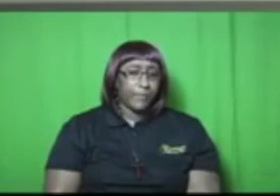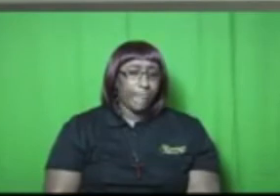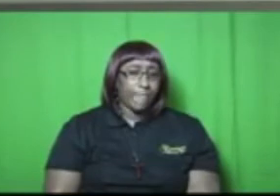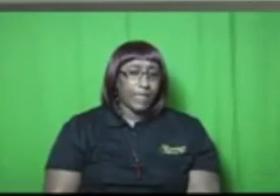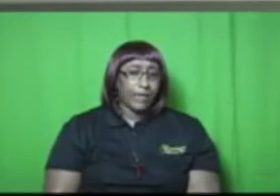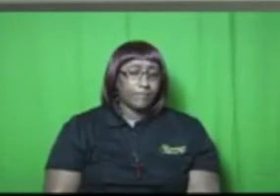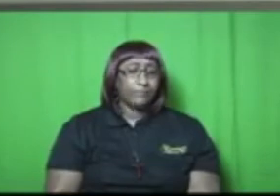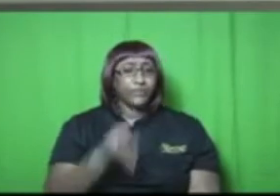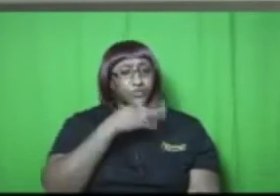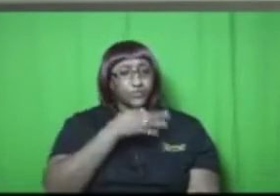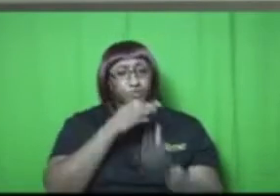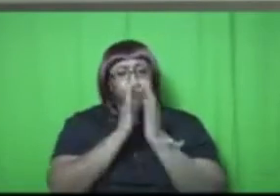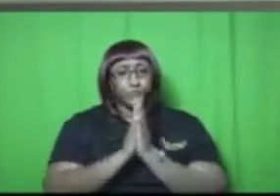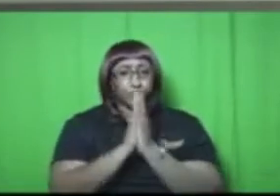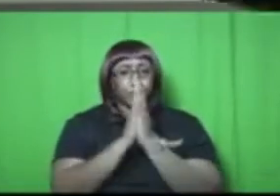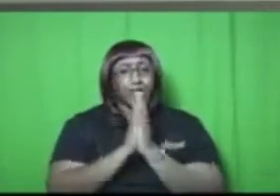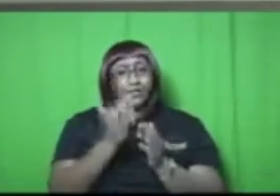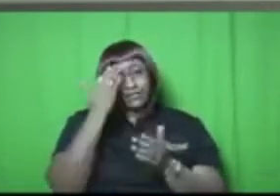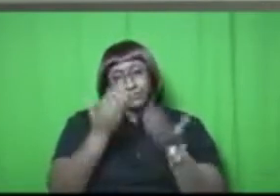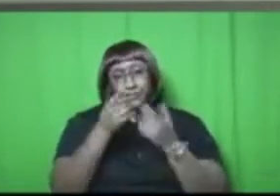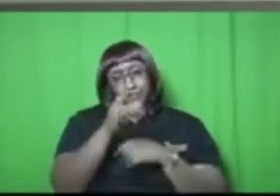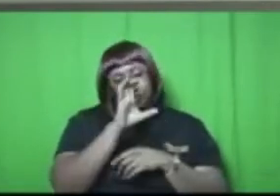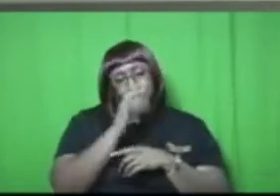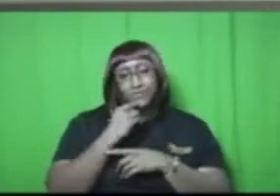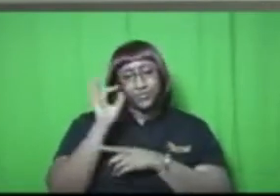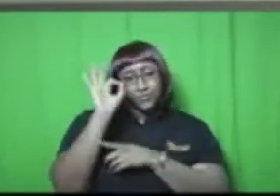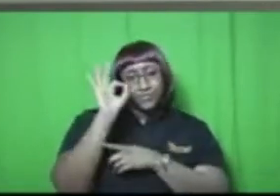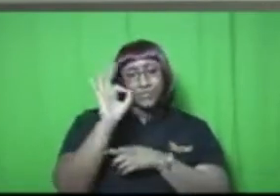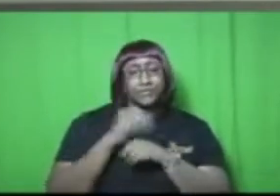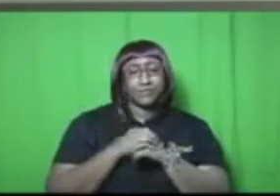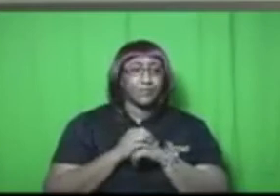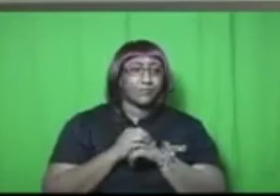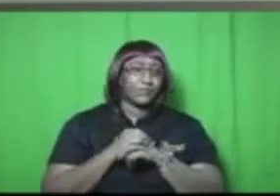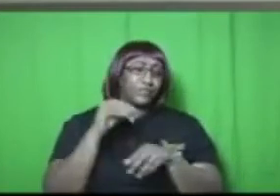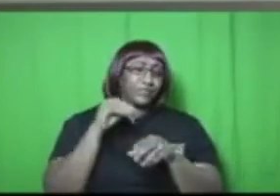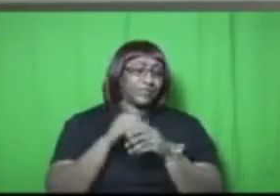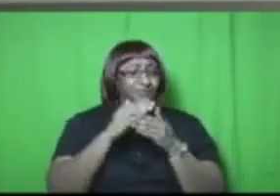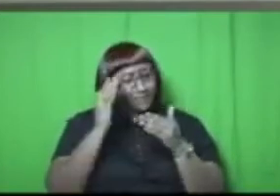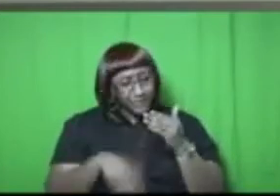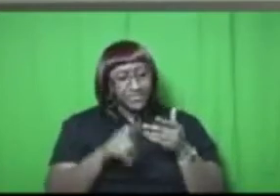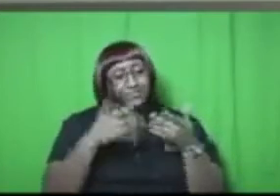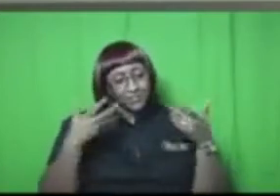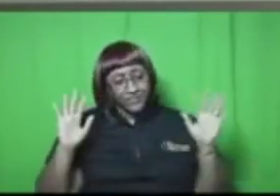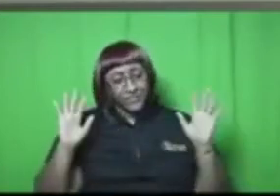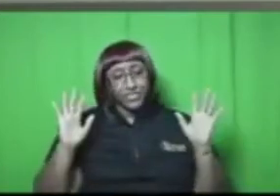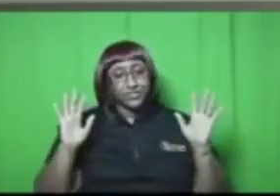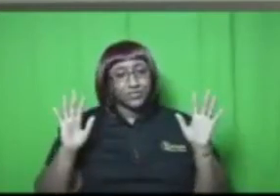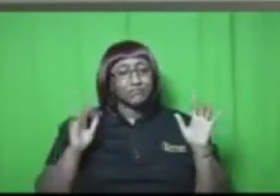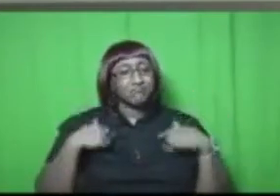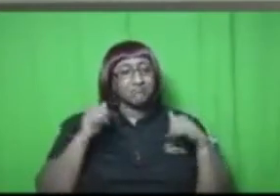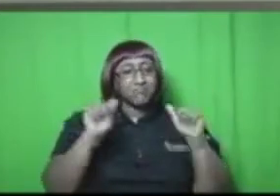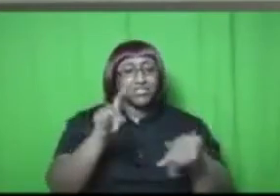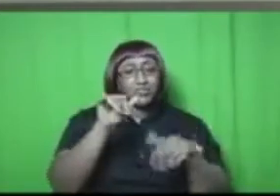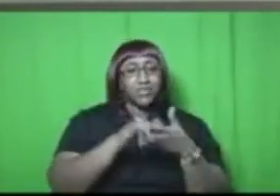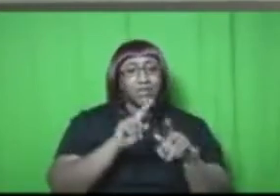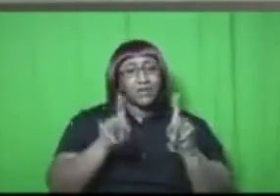Prayer time. And we're about to pray. I know some of you got, you may be watching. You say, well, preacher, I thought, won't you just end the sermon and be done? I could do that.